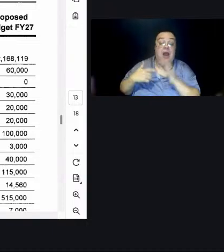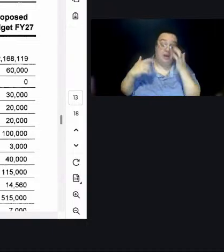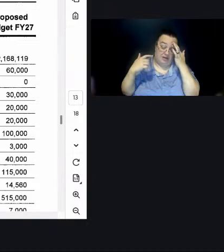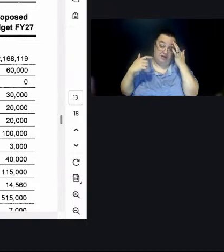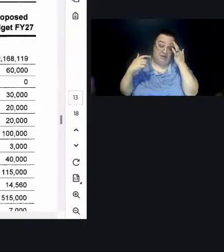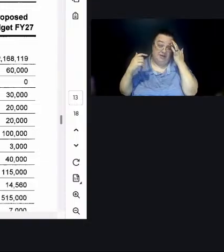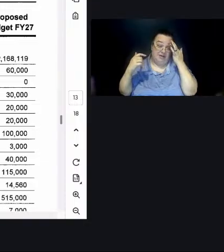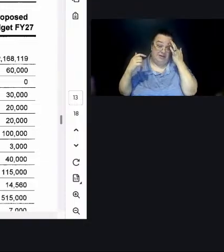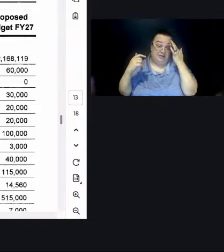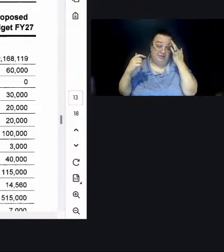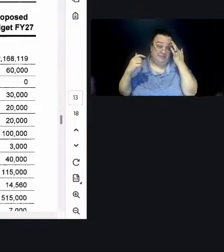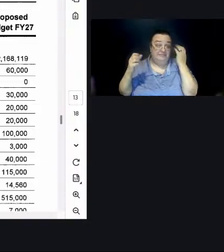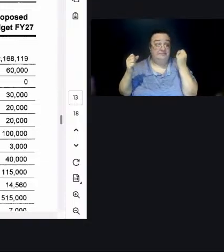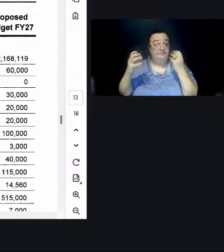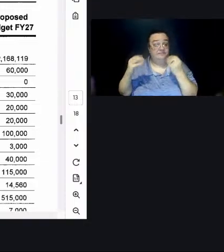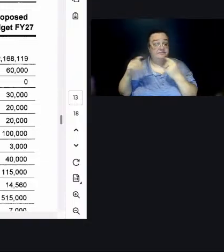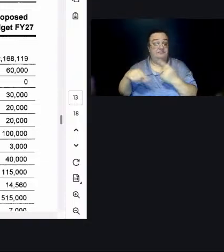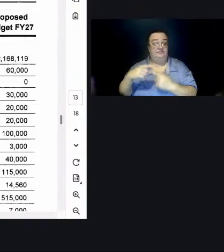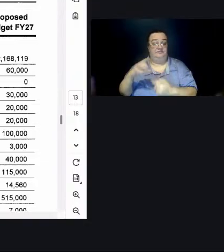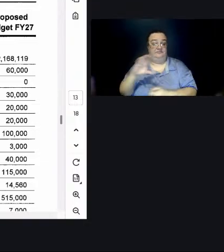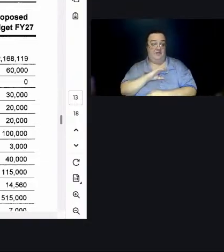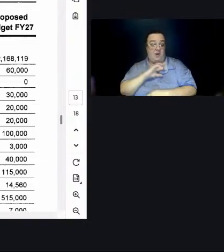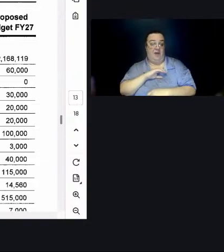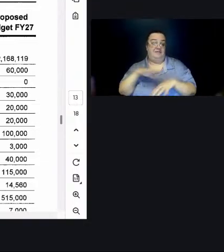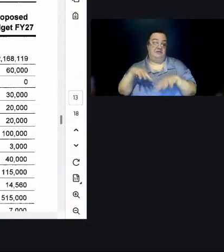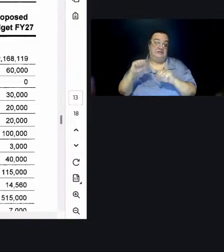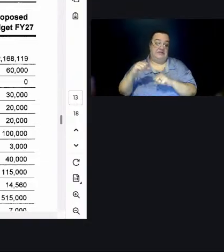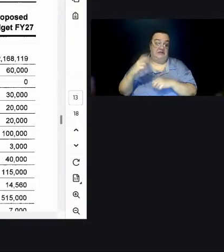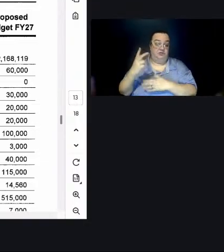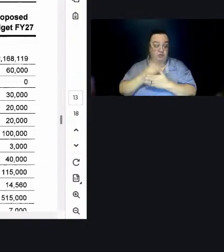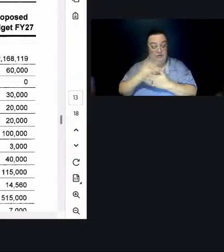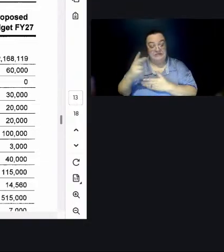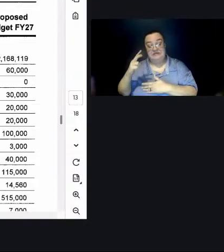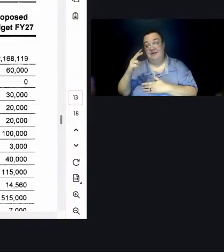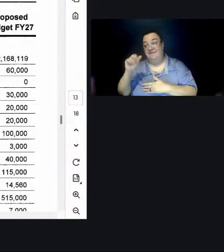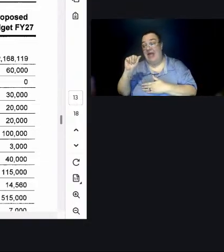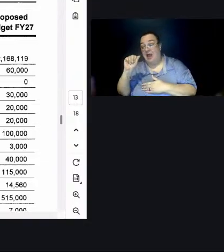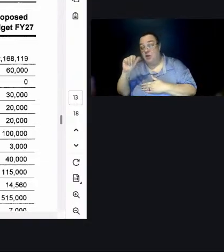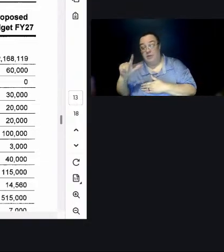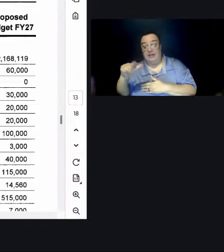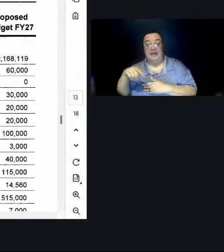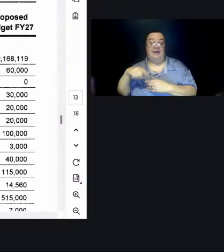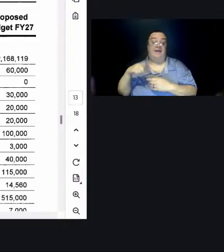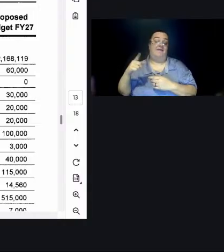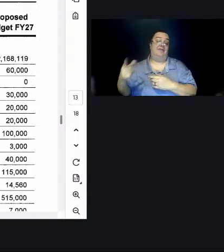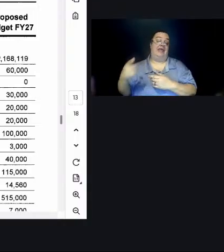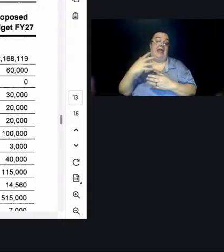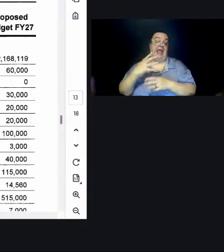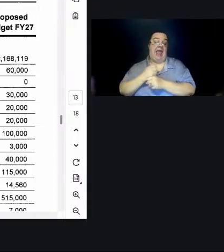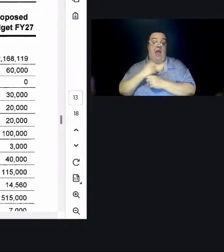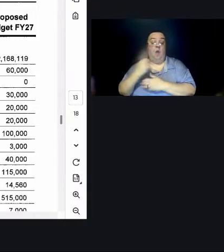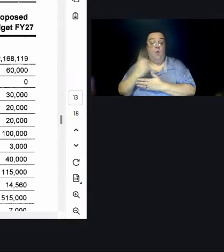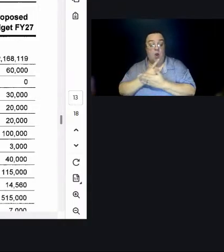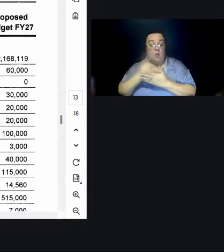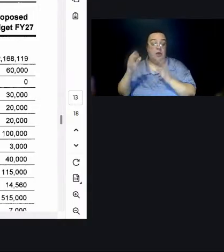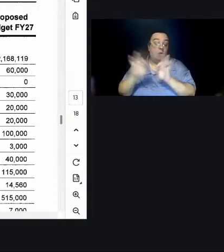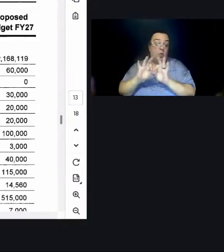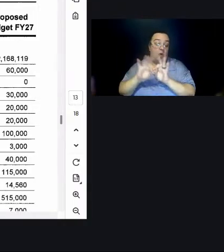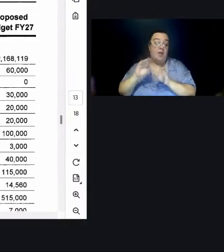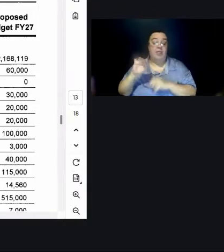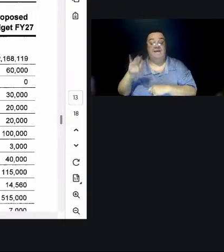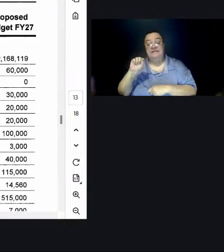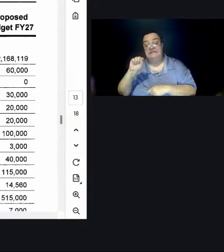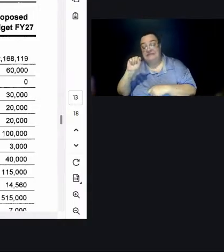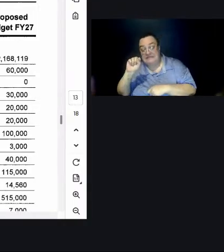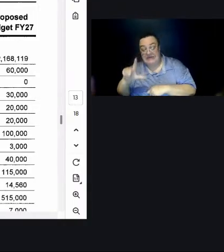when our officers take 2 weeks of annual leave, they get a week of sick leave, all of that adds up, and that operational necessity is used